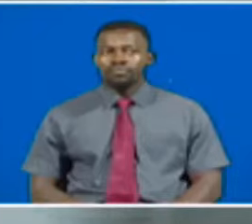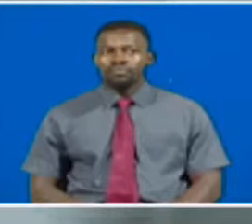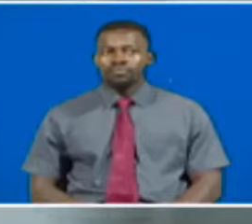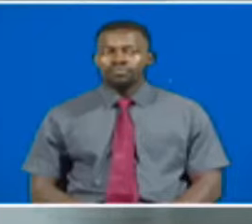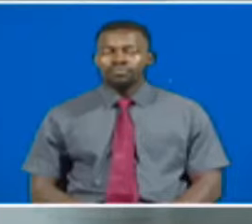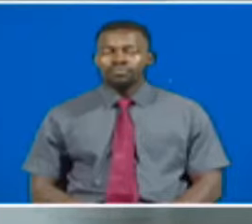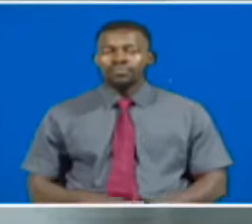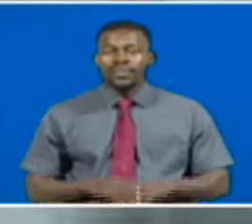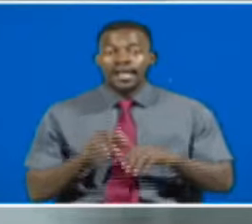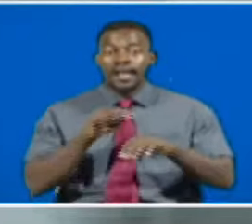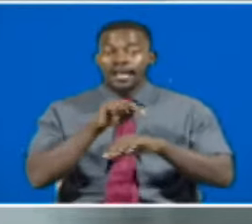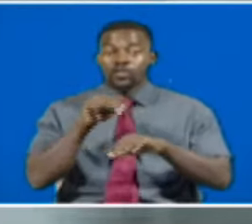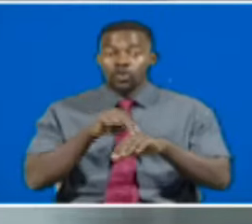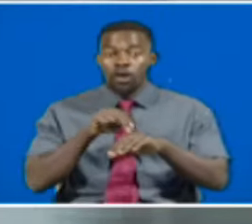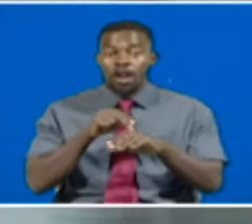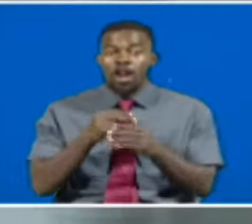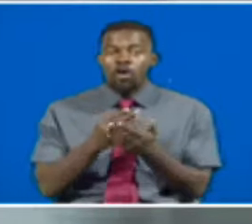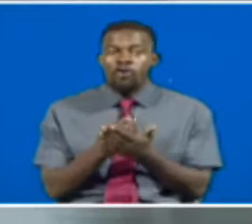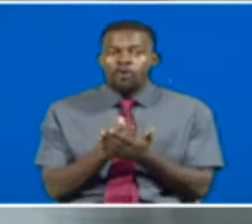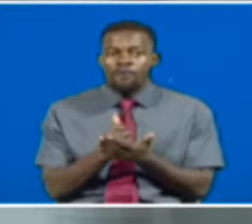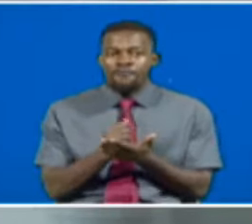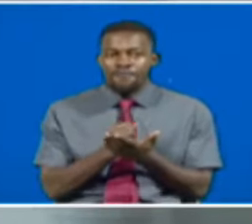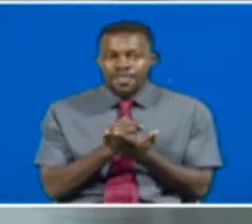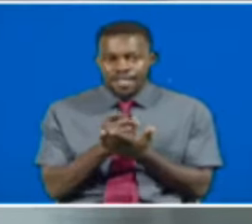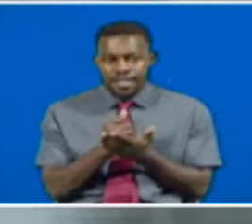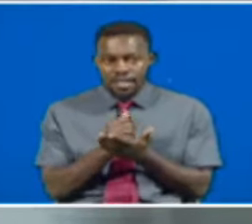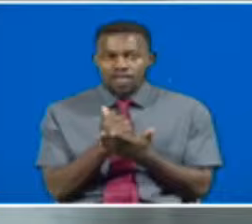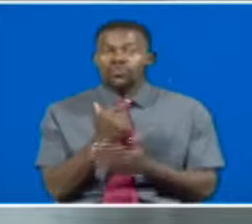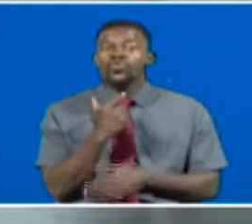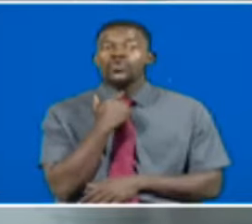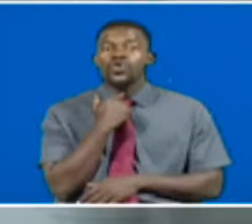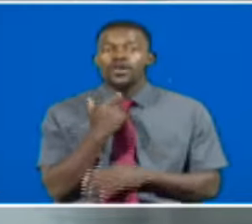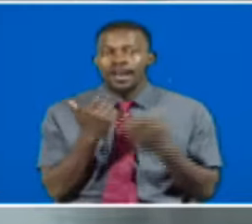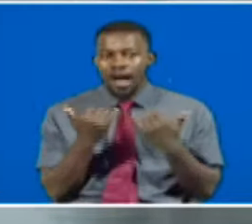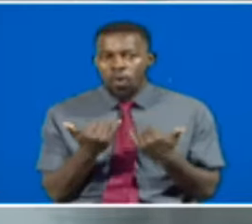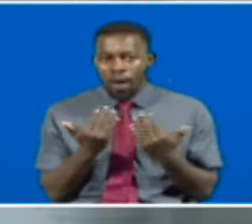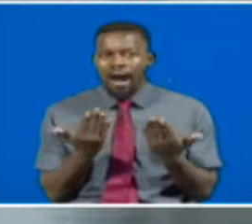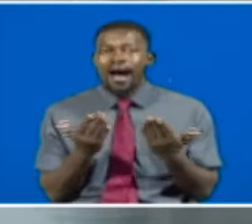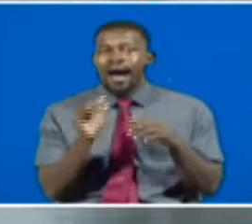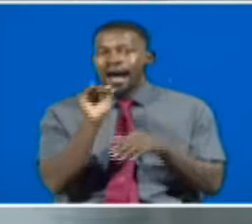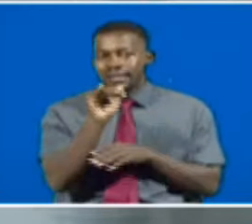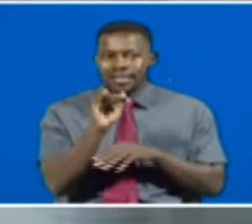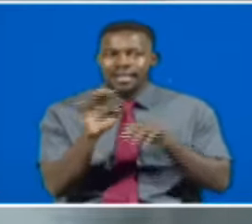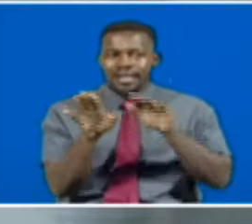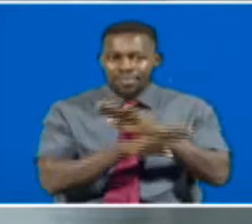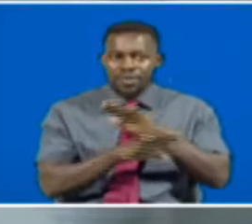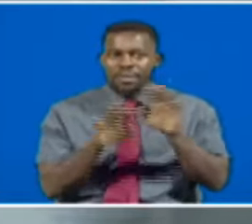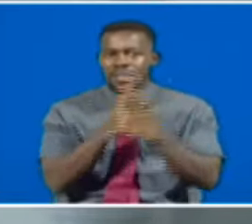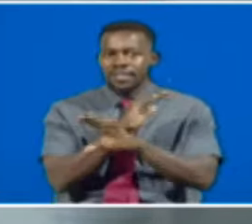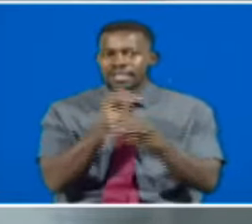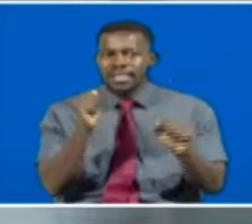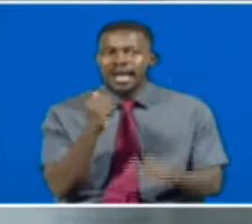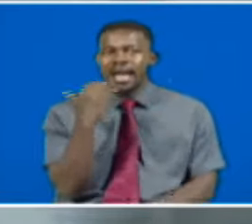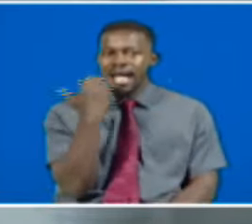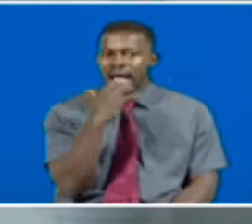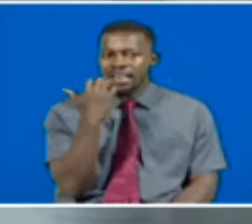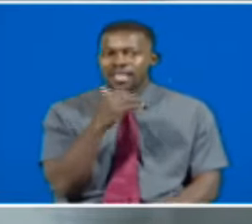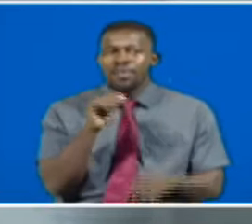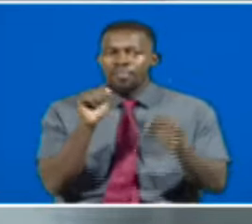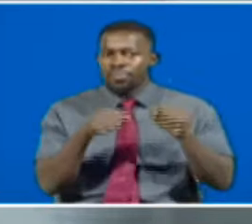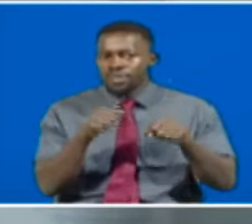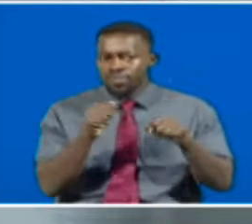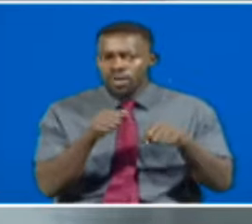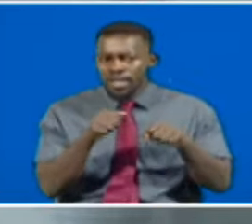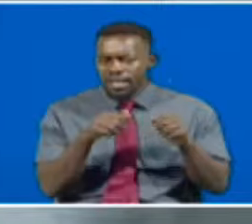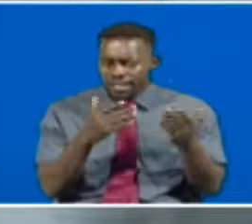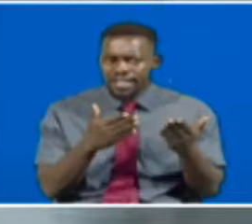The National Coffee Cooperative Union has called on the Deputy President Rigathi Gachagua to direct Agriculture and